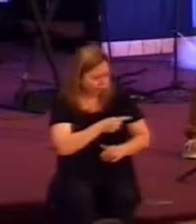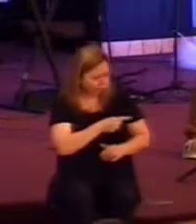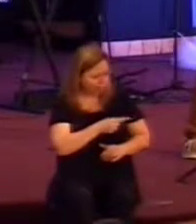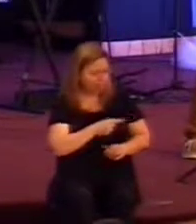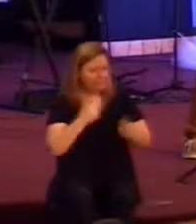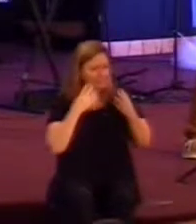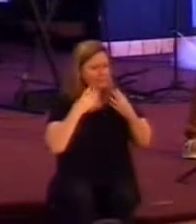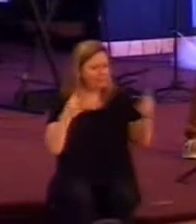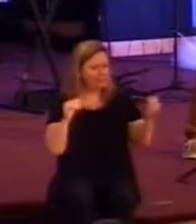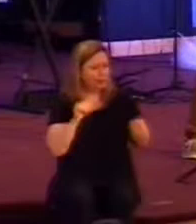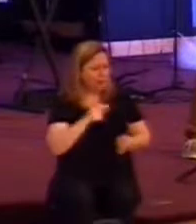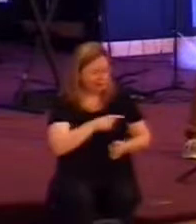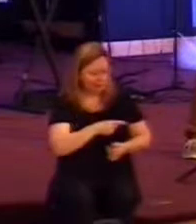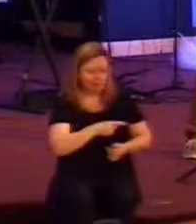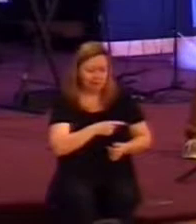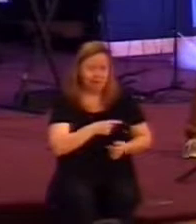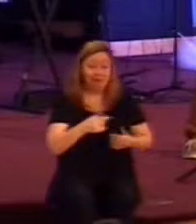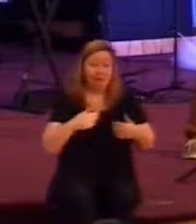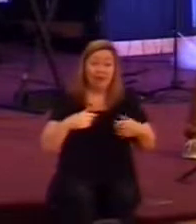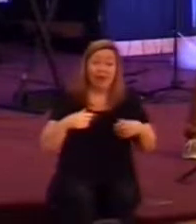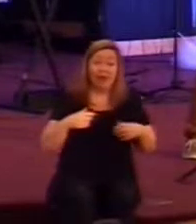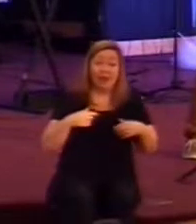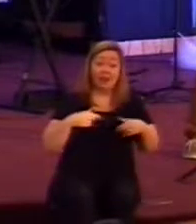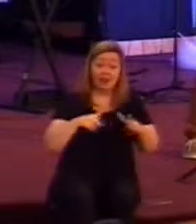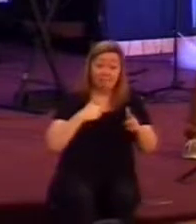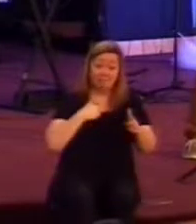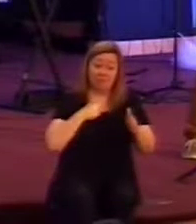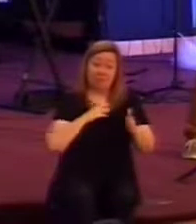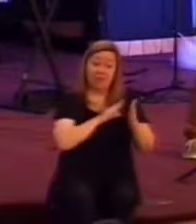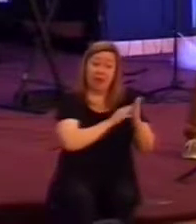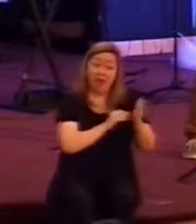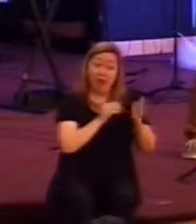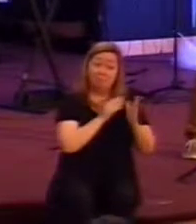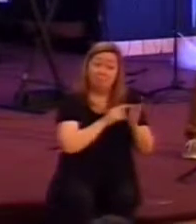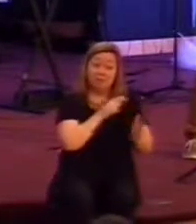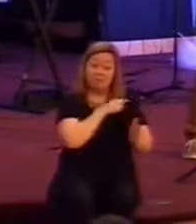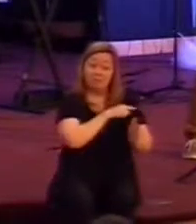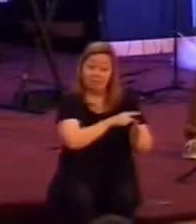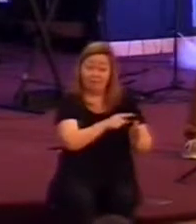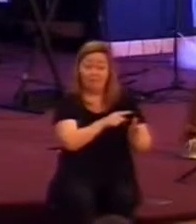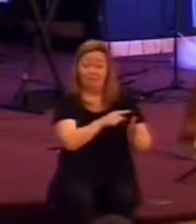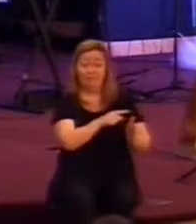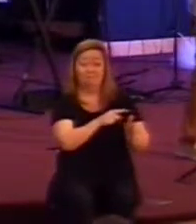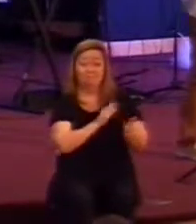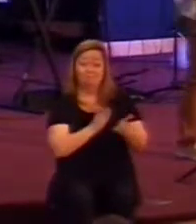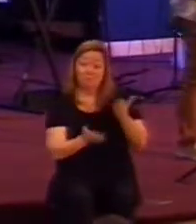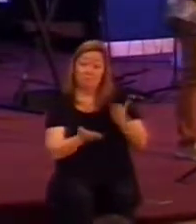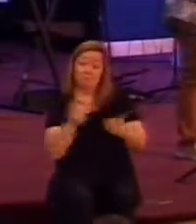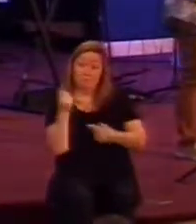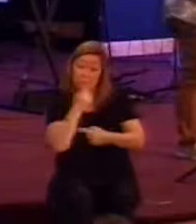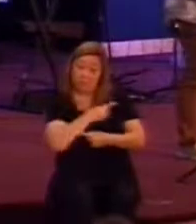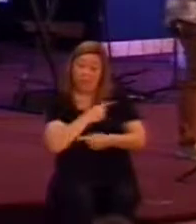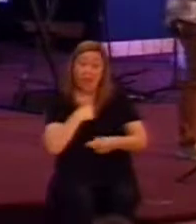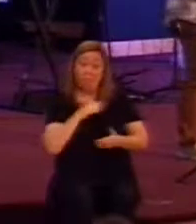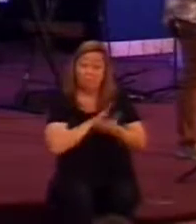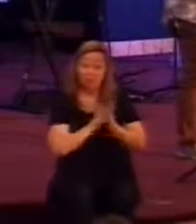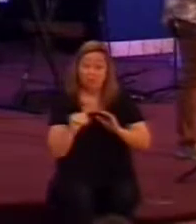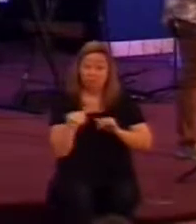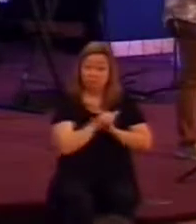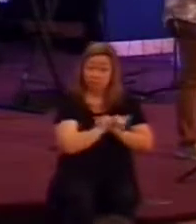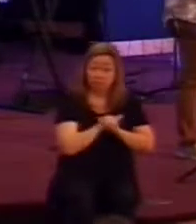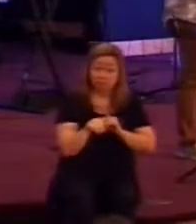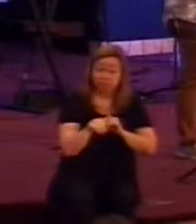successful like that person. Let me model myself like them and maybe one day I will become like